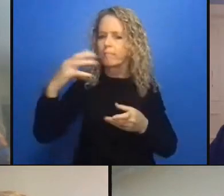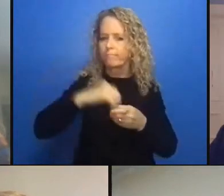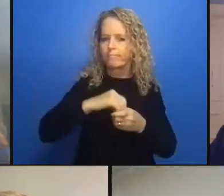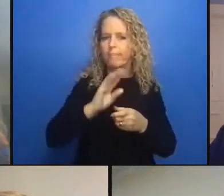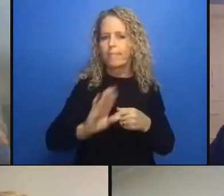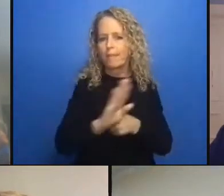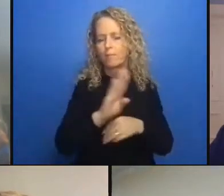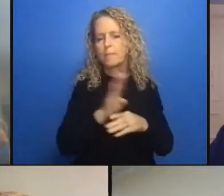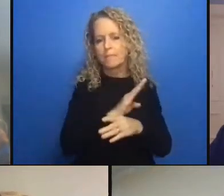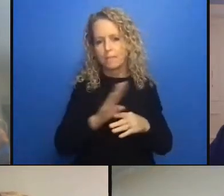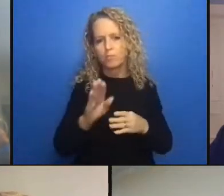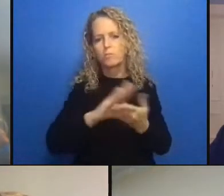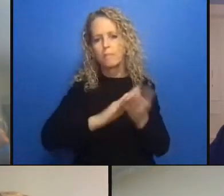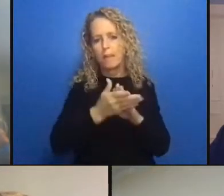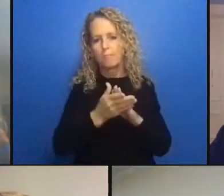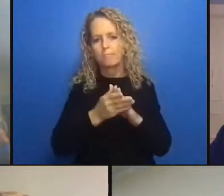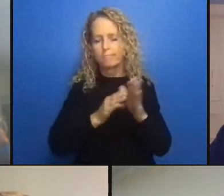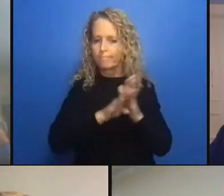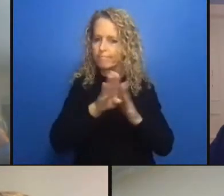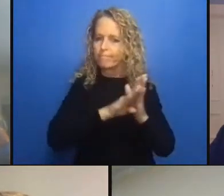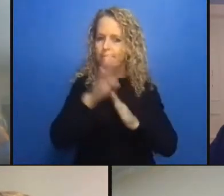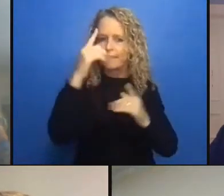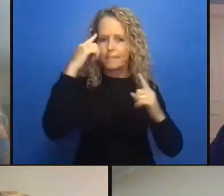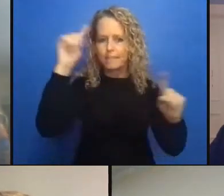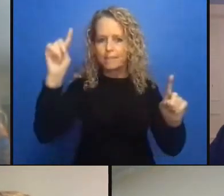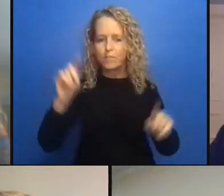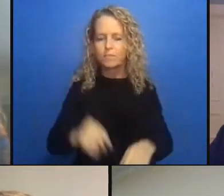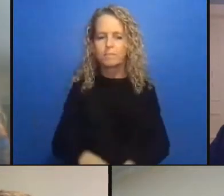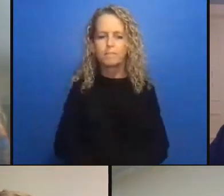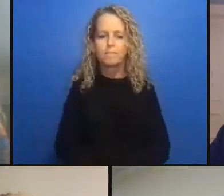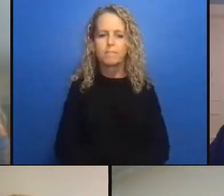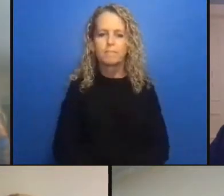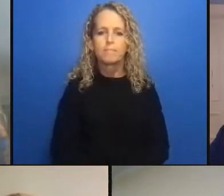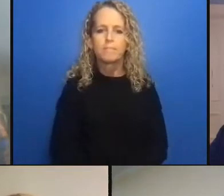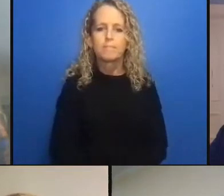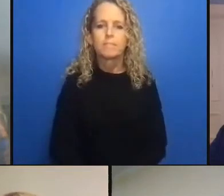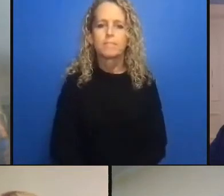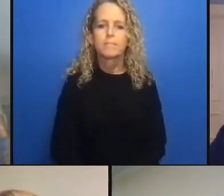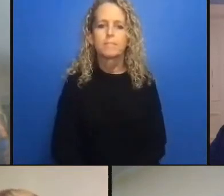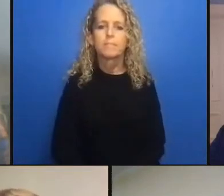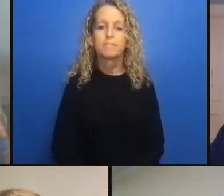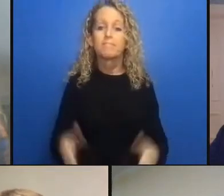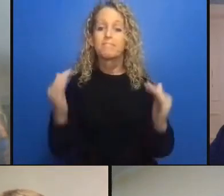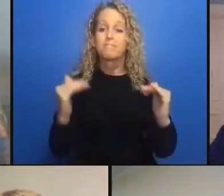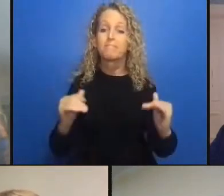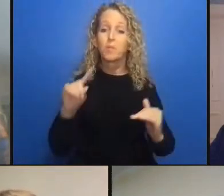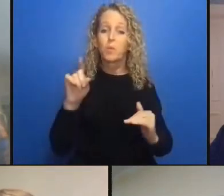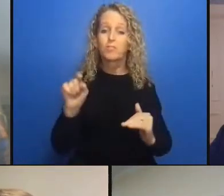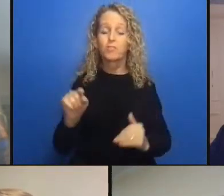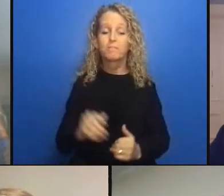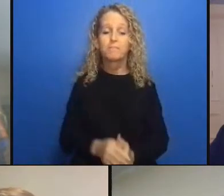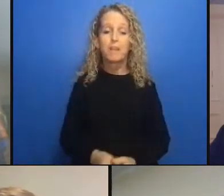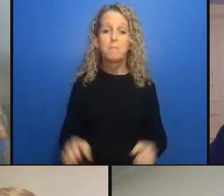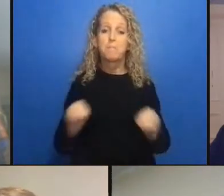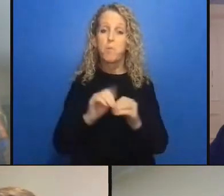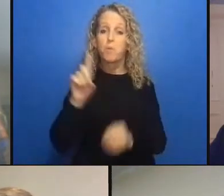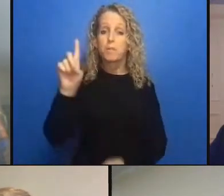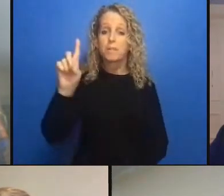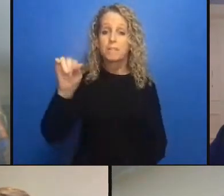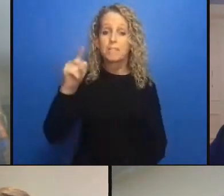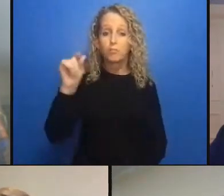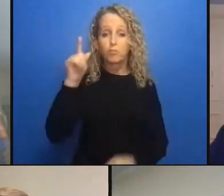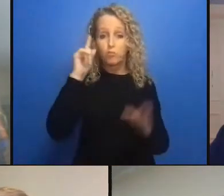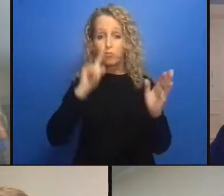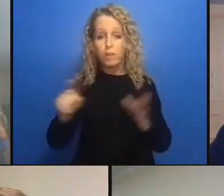Yeah. Okay. Another great question. As we move forward with a more digital centric focus and a digital strategy, how do we